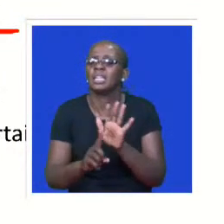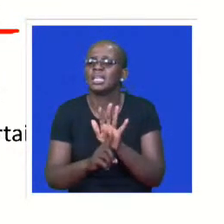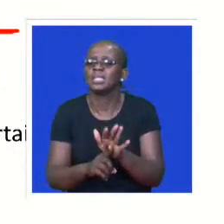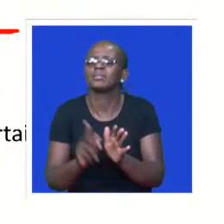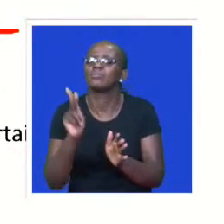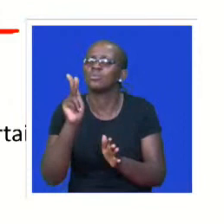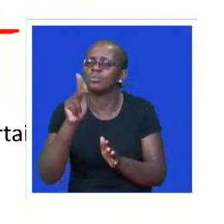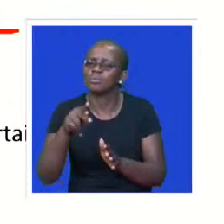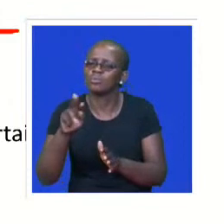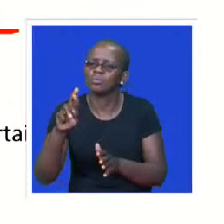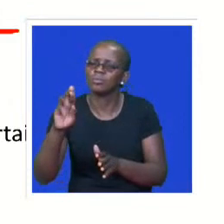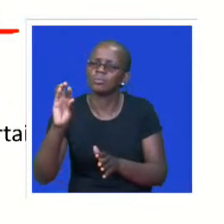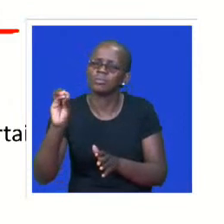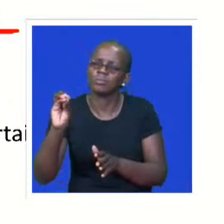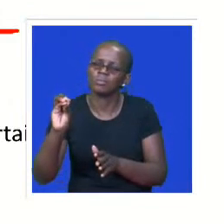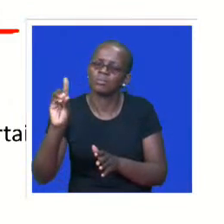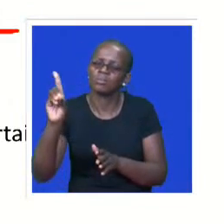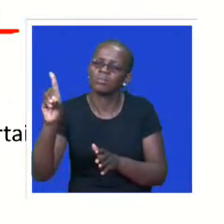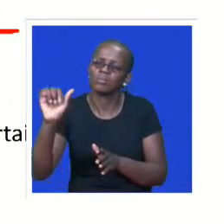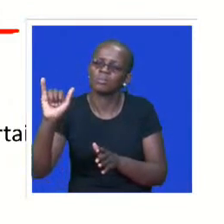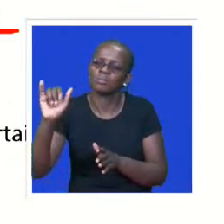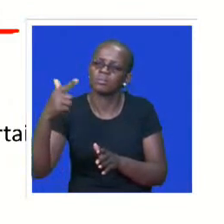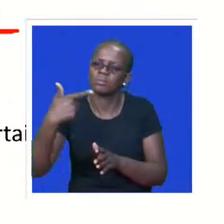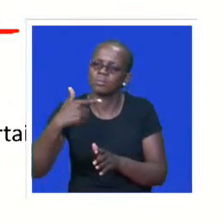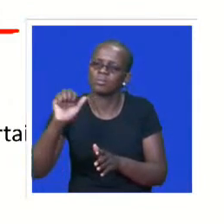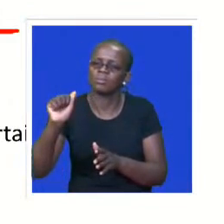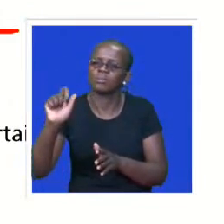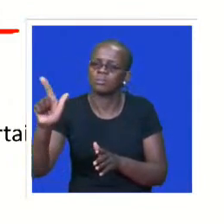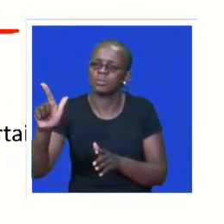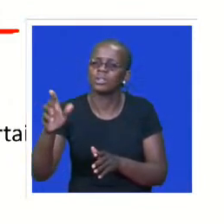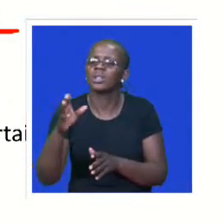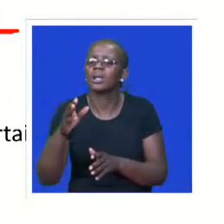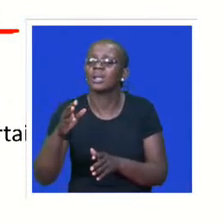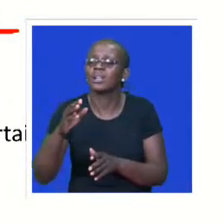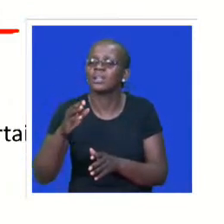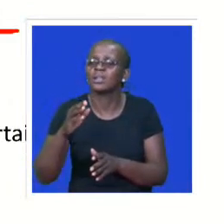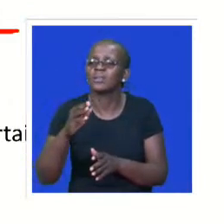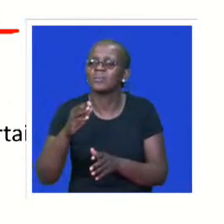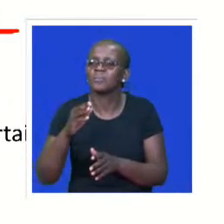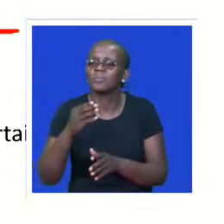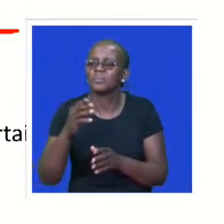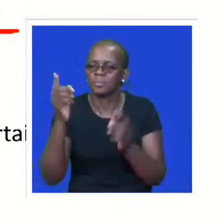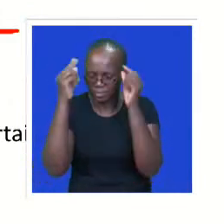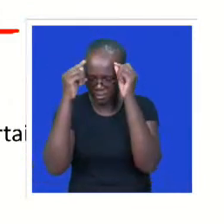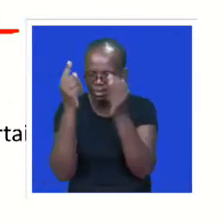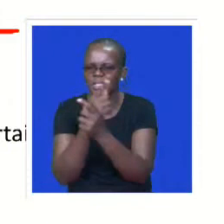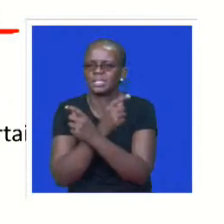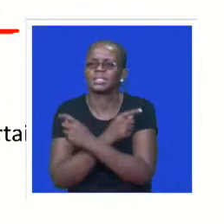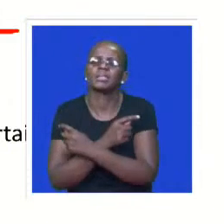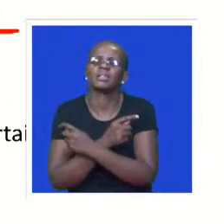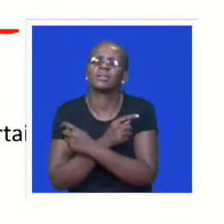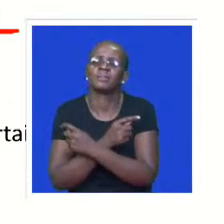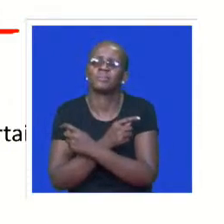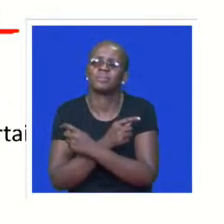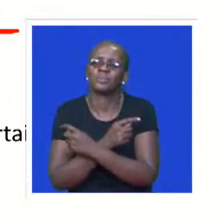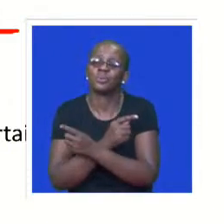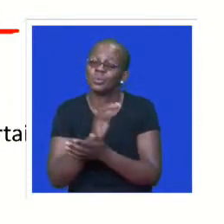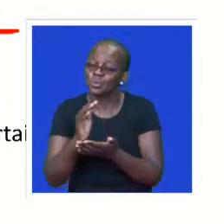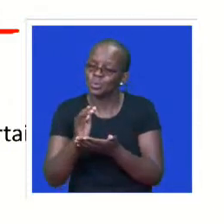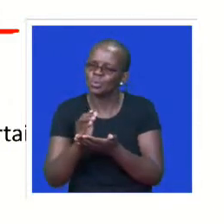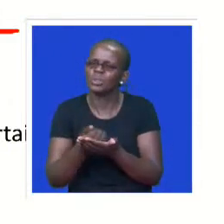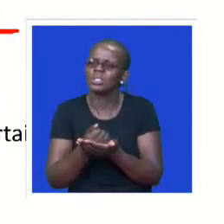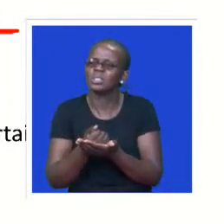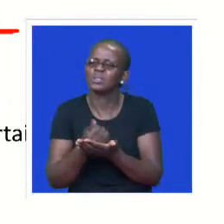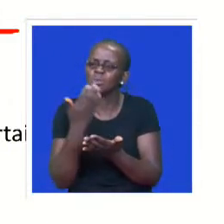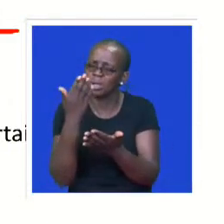Lena? Yes, that son who went to his father while his father was alive. And what did he do there? Of